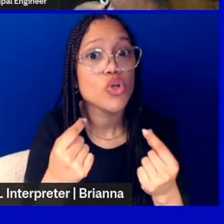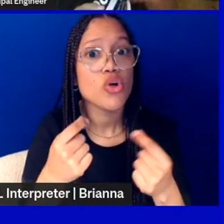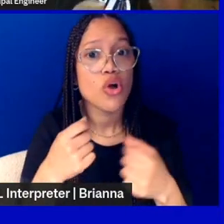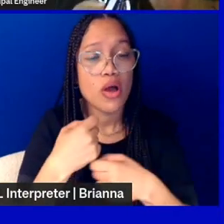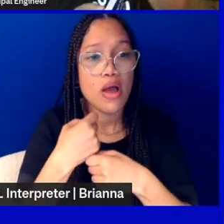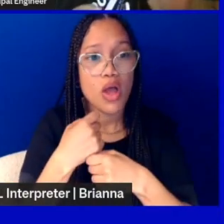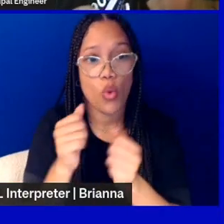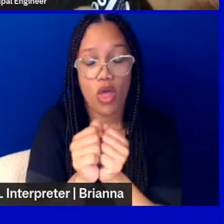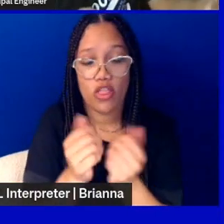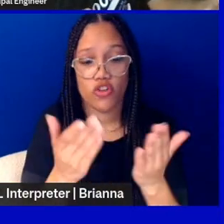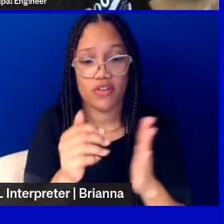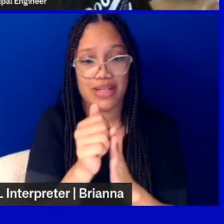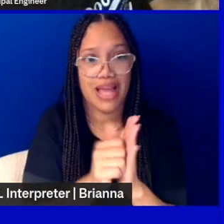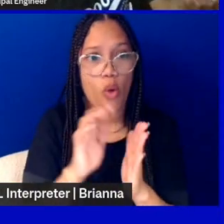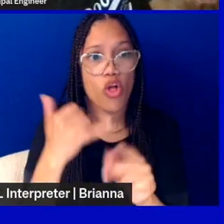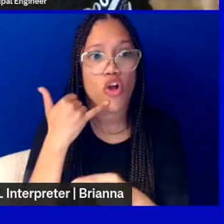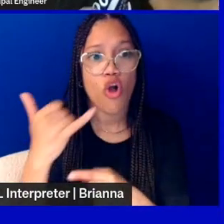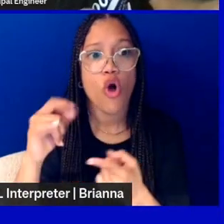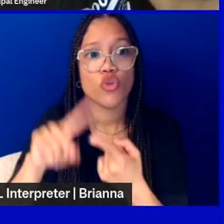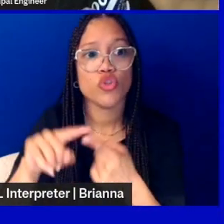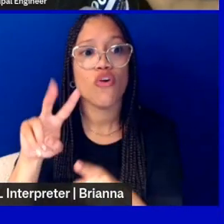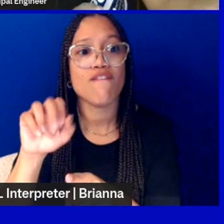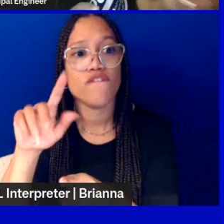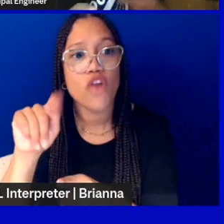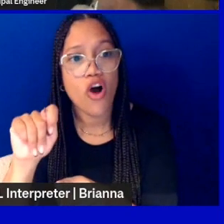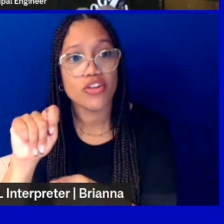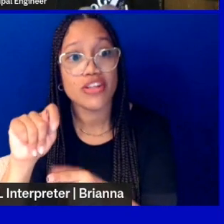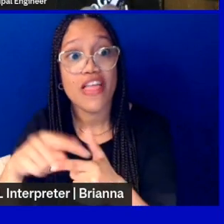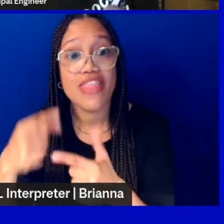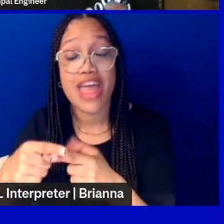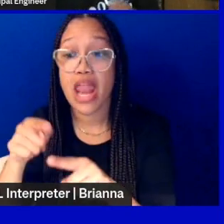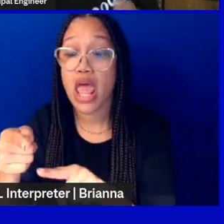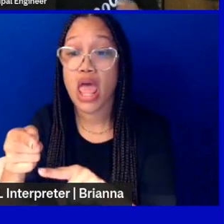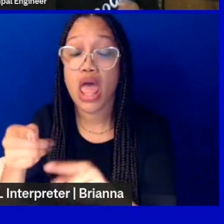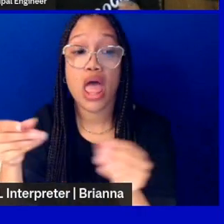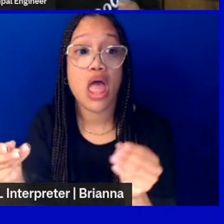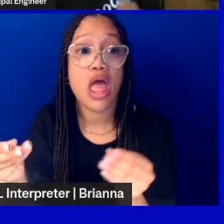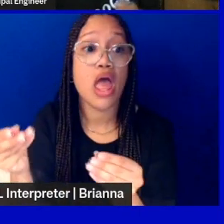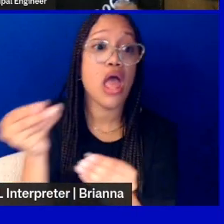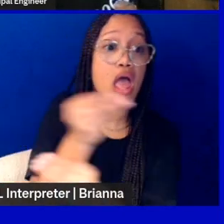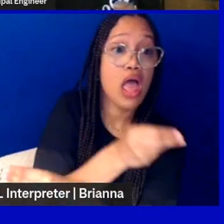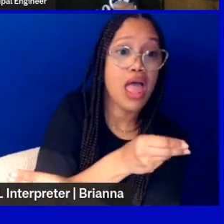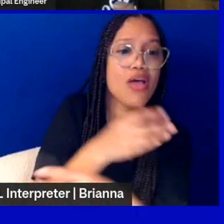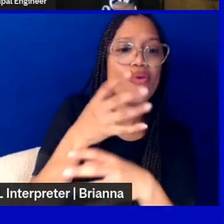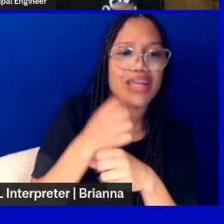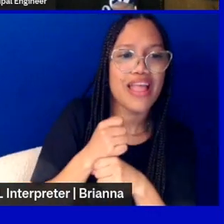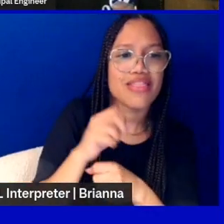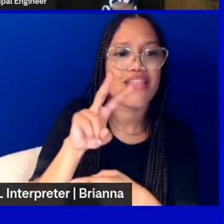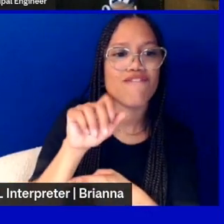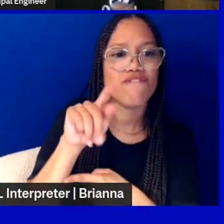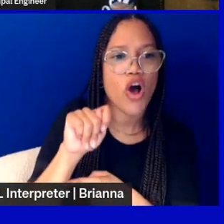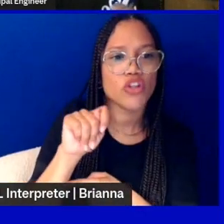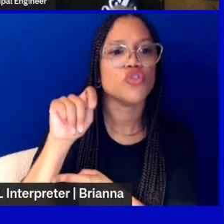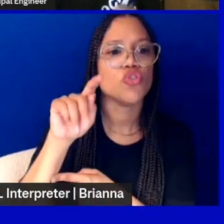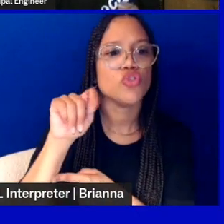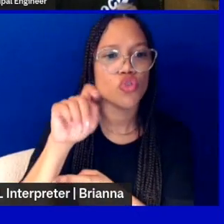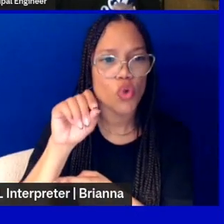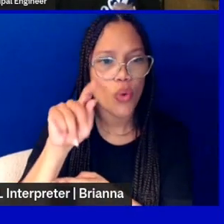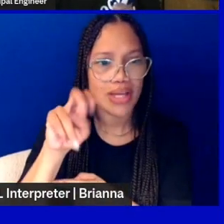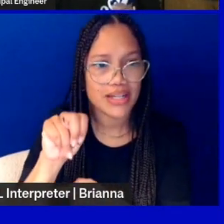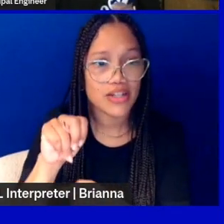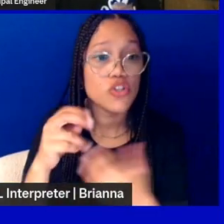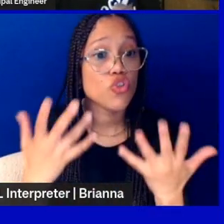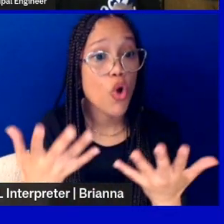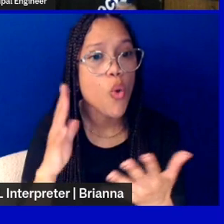is going to make a call to the Vault. And in exchange, it is going to get the Vault token. So this is that path. It is going to